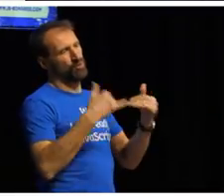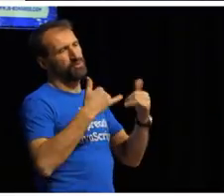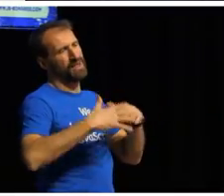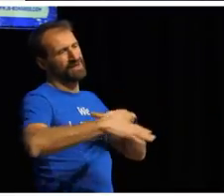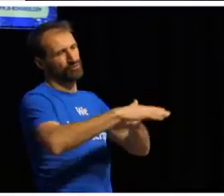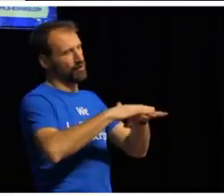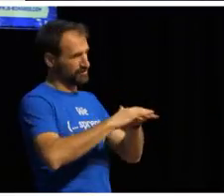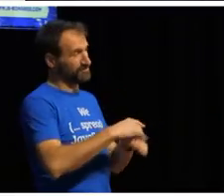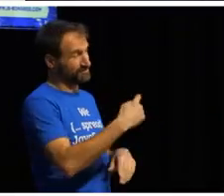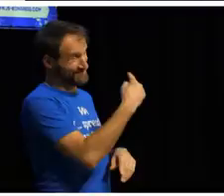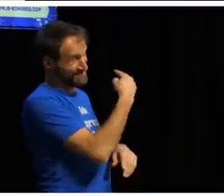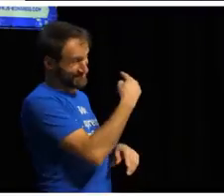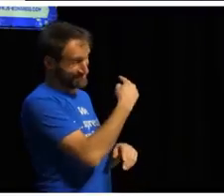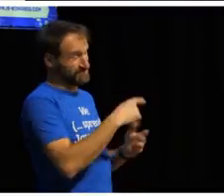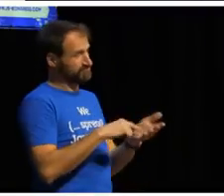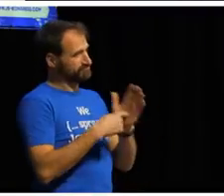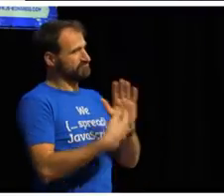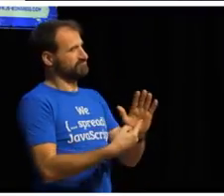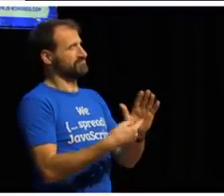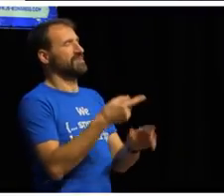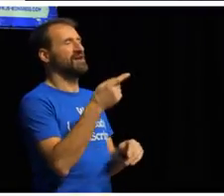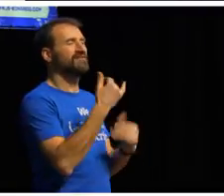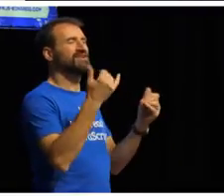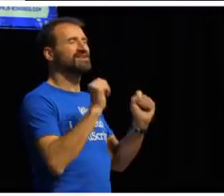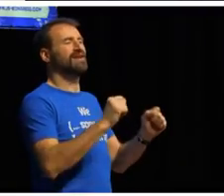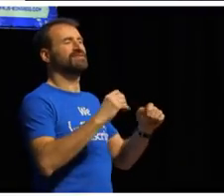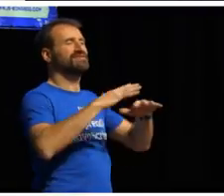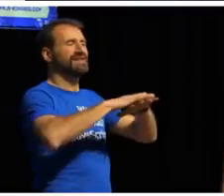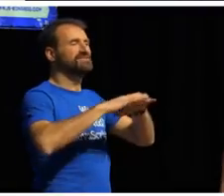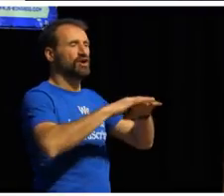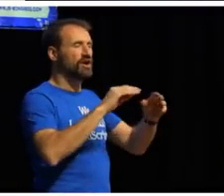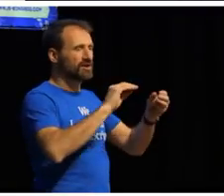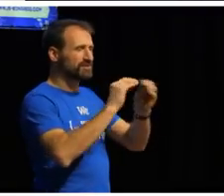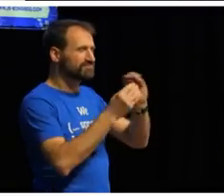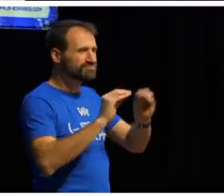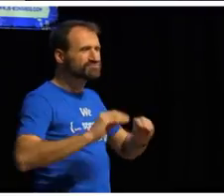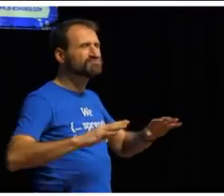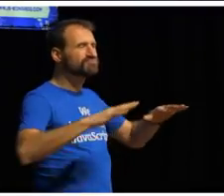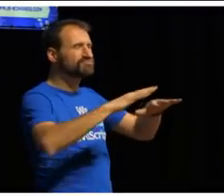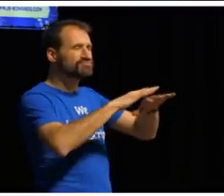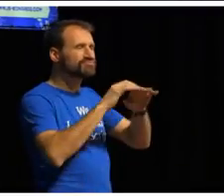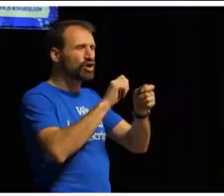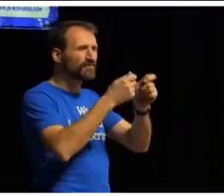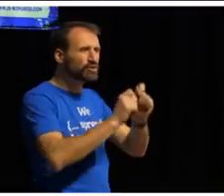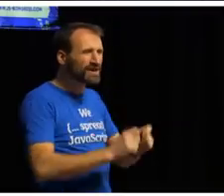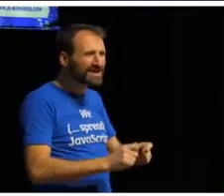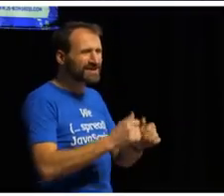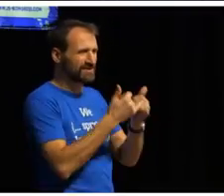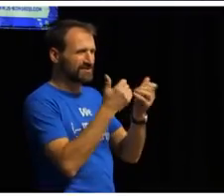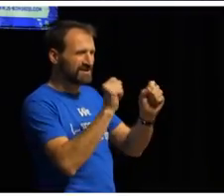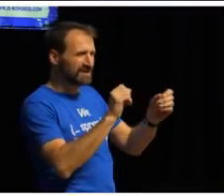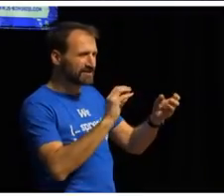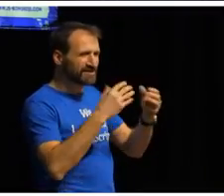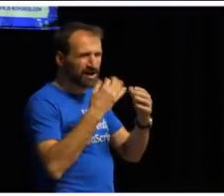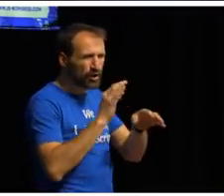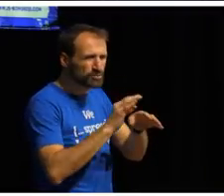around with networks and then configure them and try them out. And the sample that I'm using